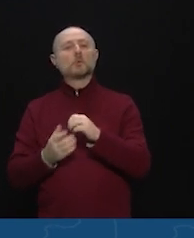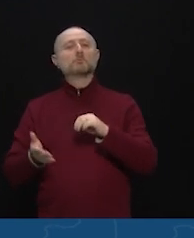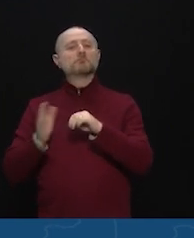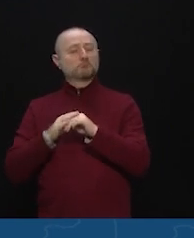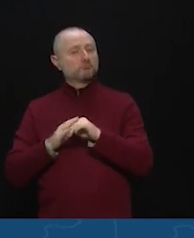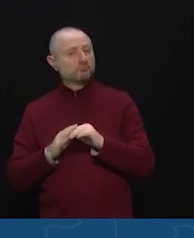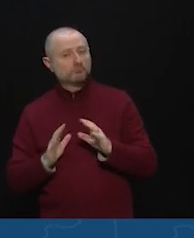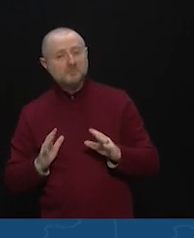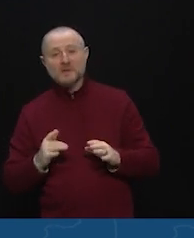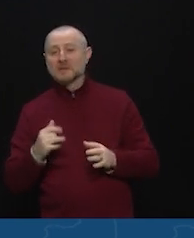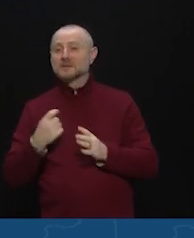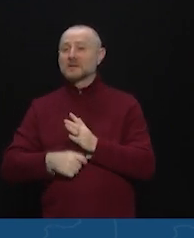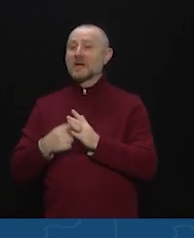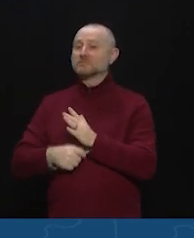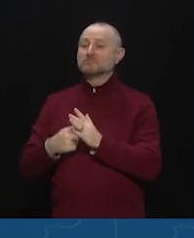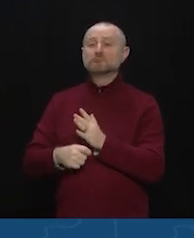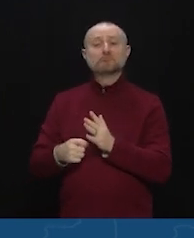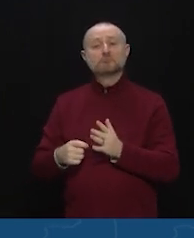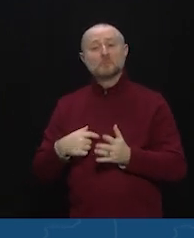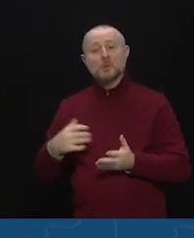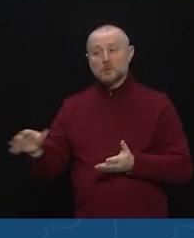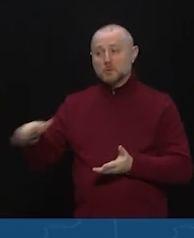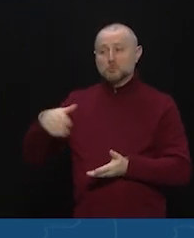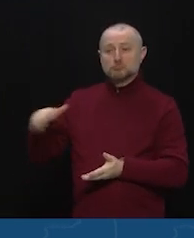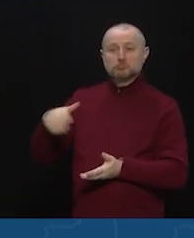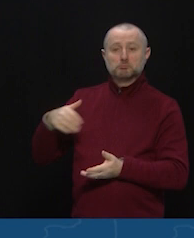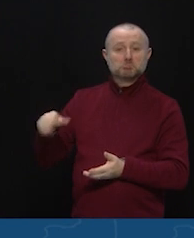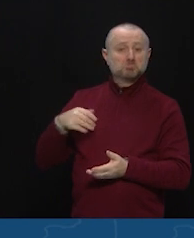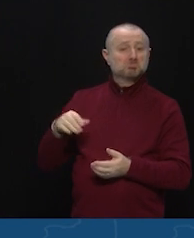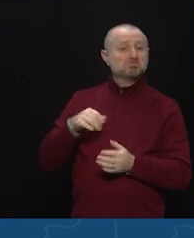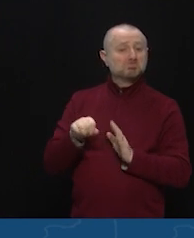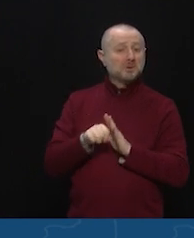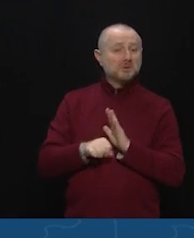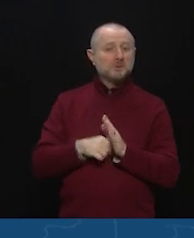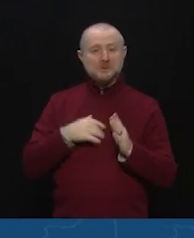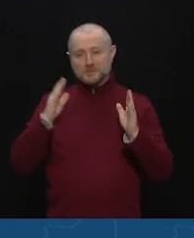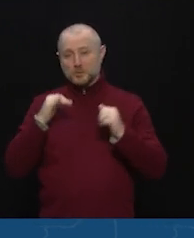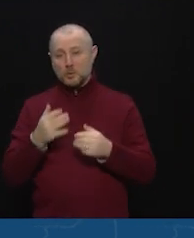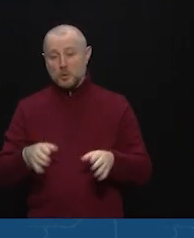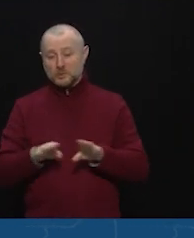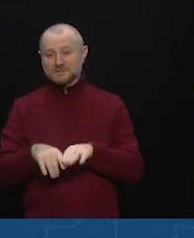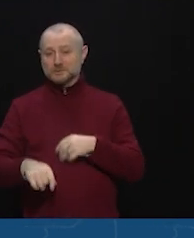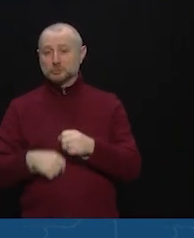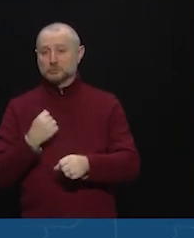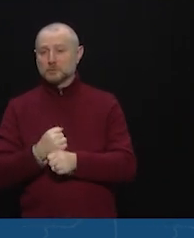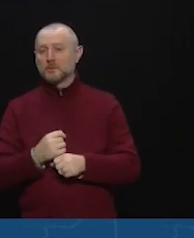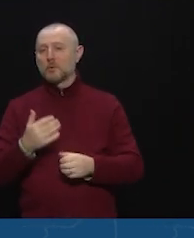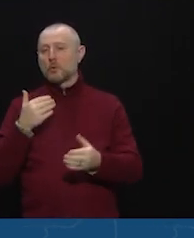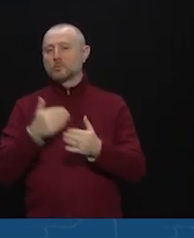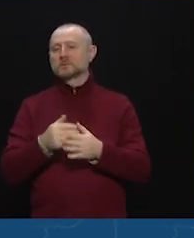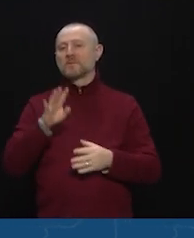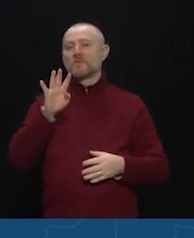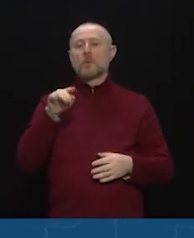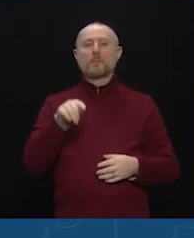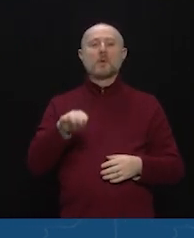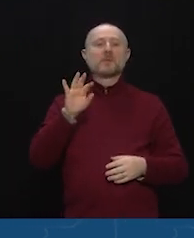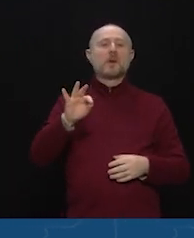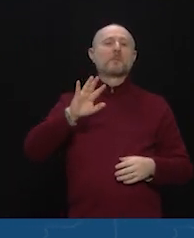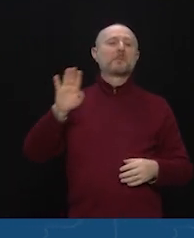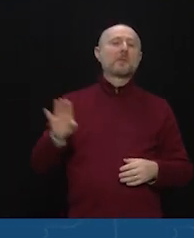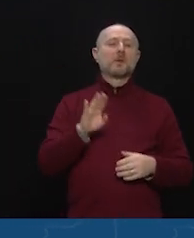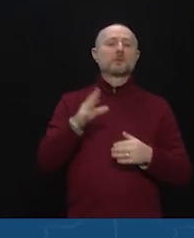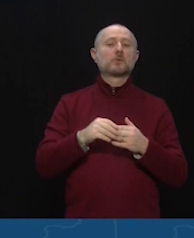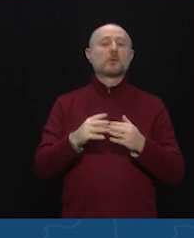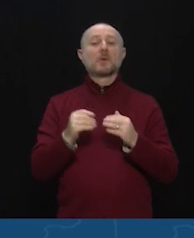are expected to close in the current year about close to $4.9 billion above even